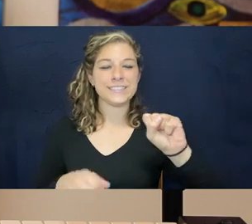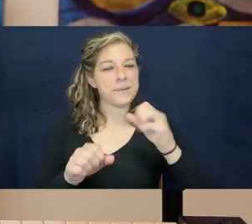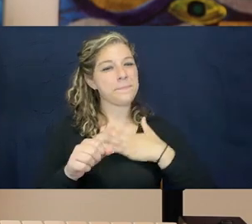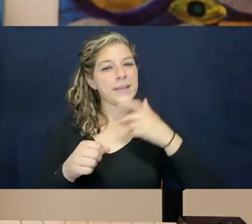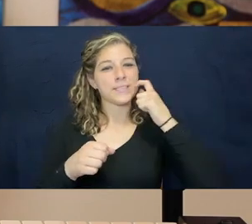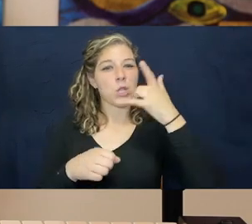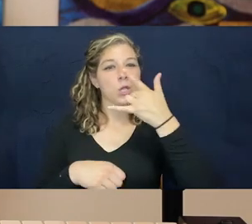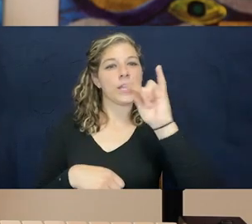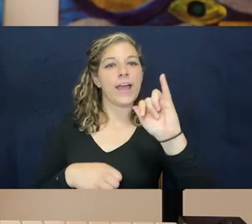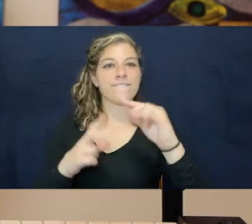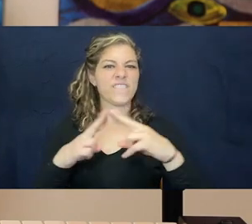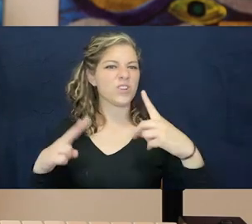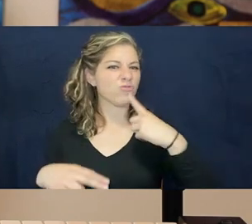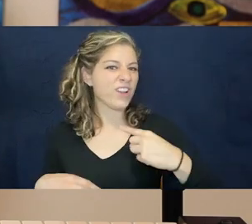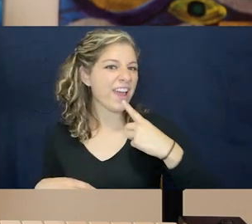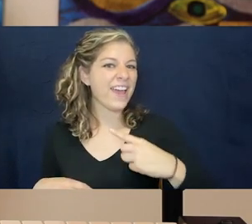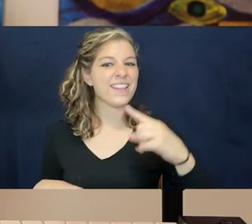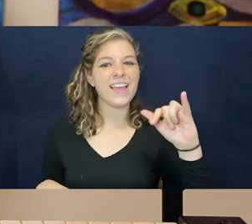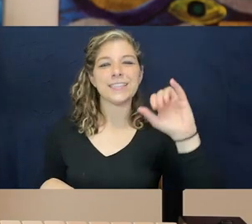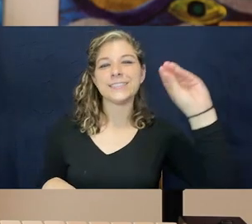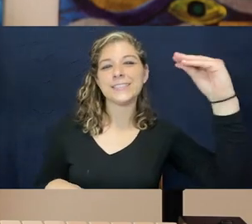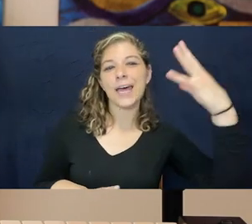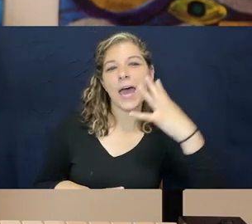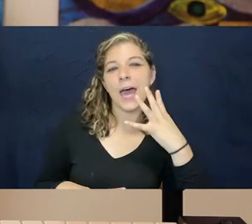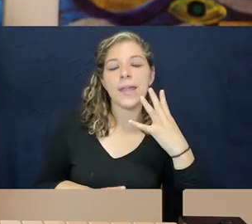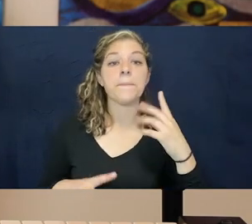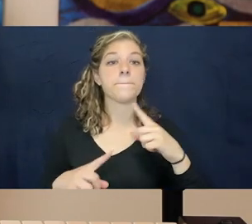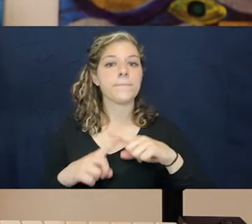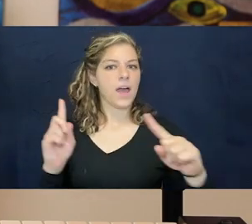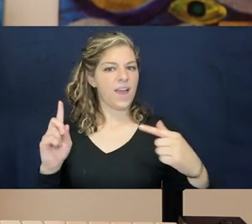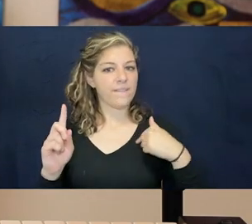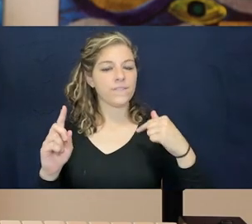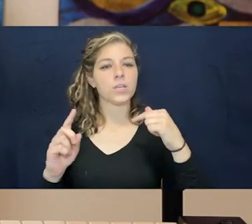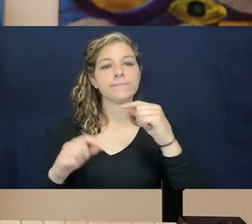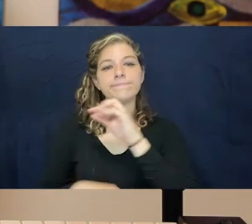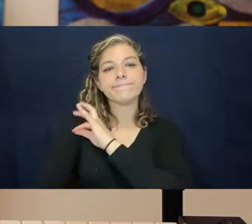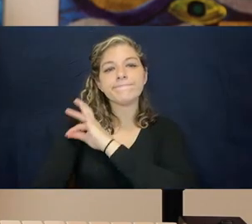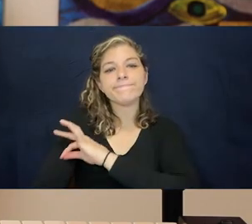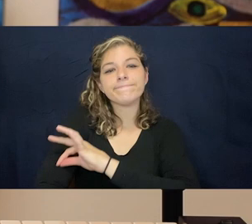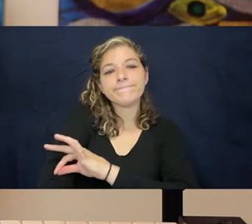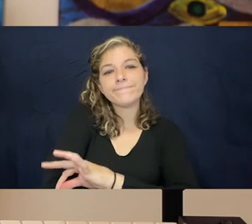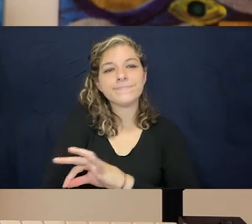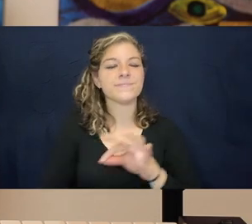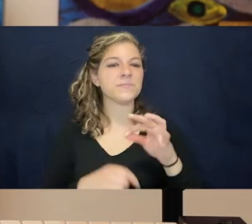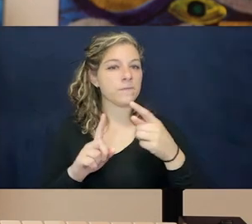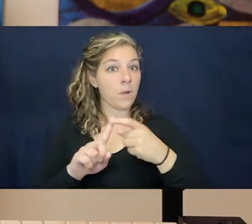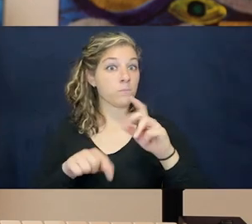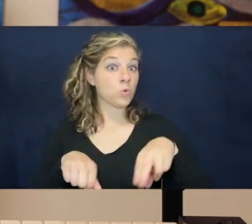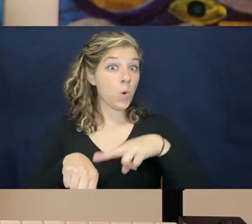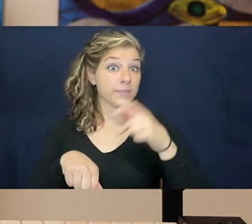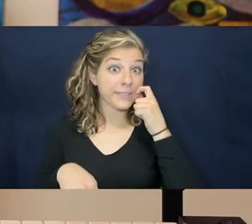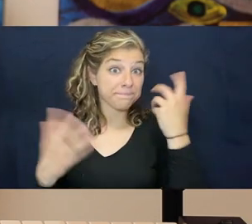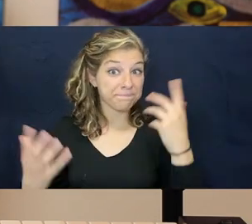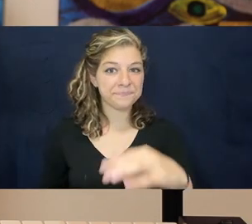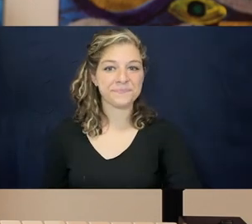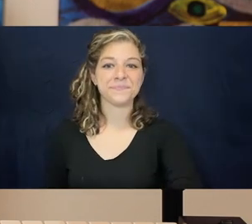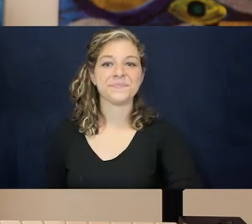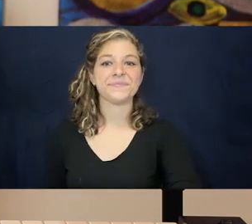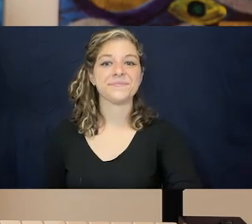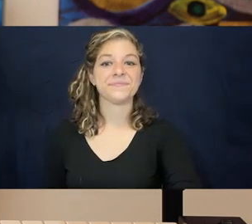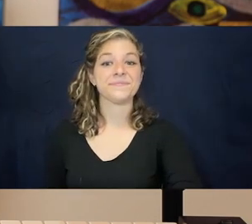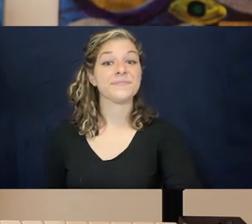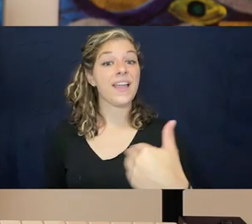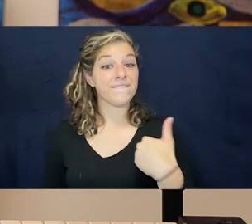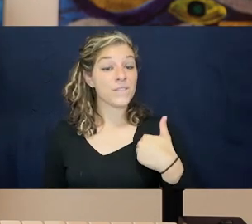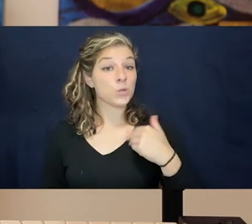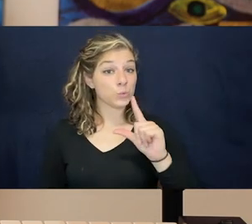which kind of just makes my skin look like very red and kind of look like it's sunburnt, but I have little dots all over my body that are made up of